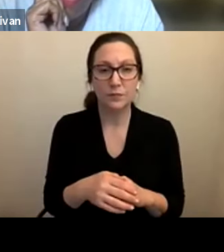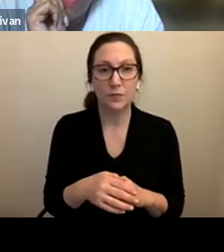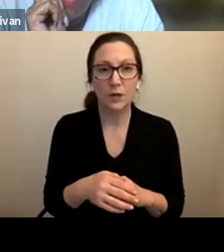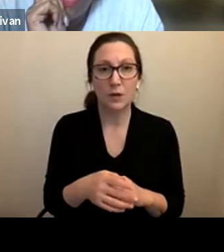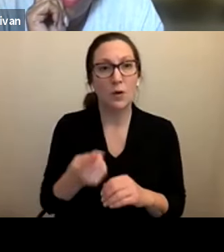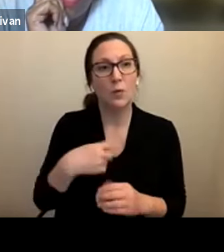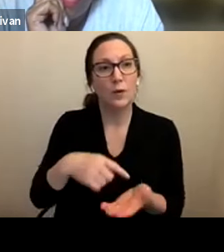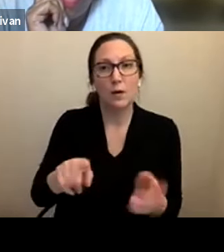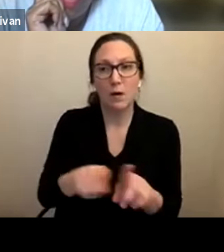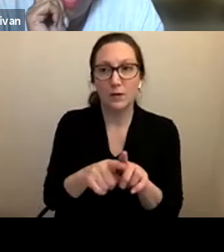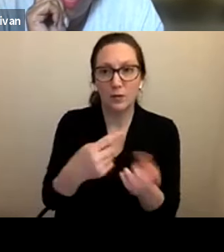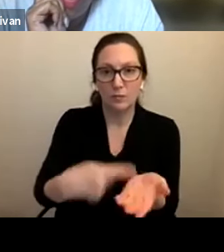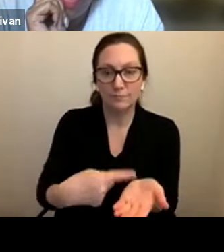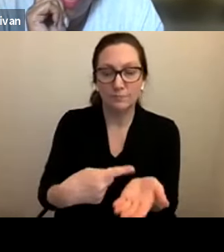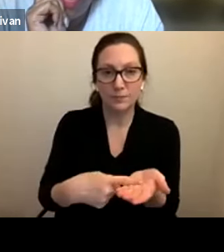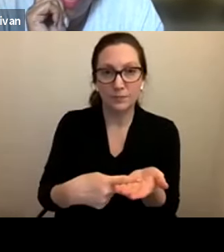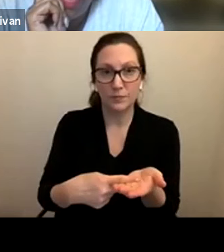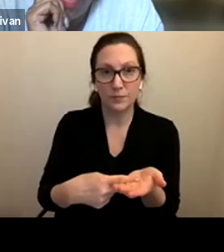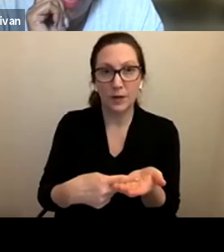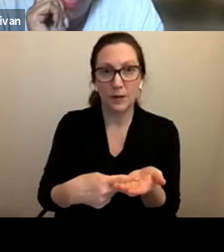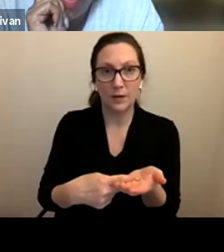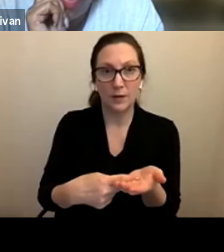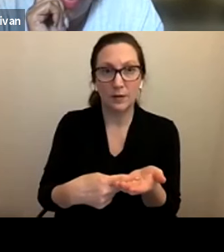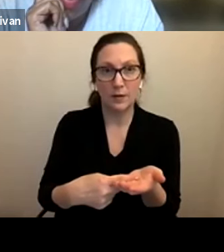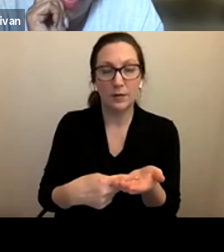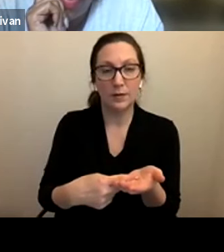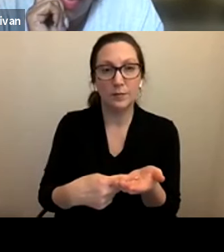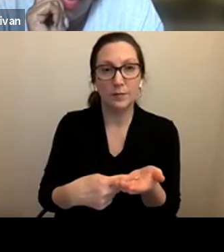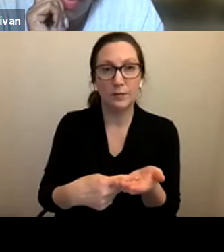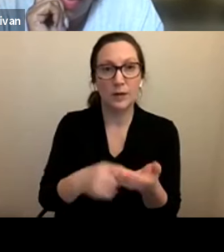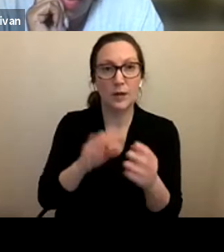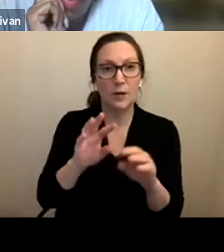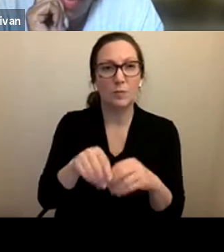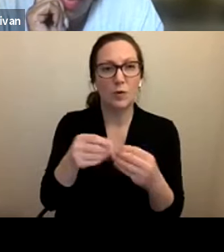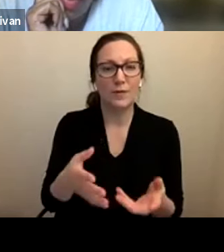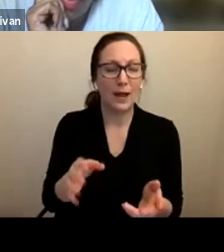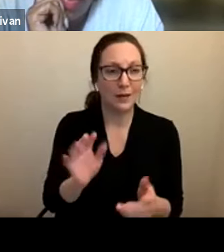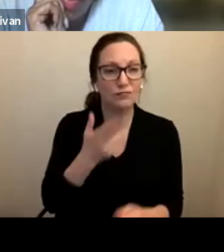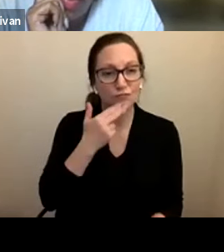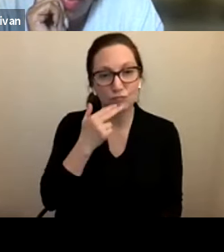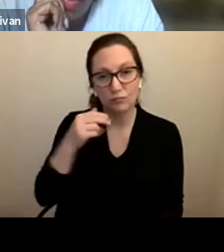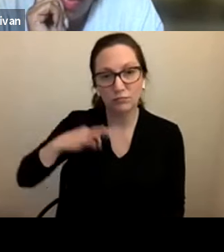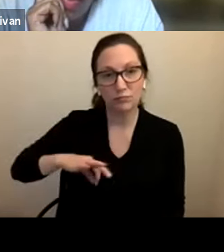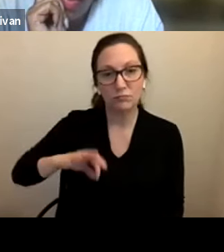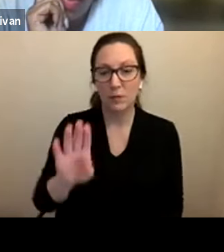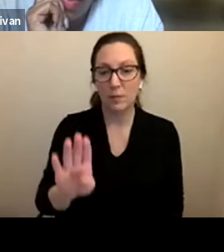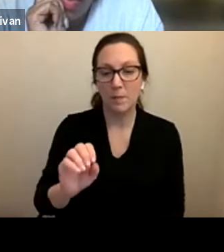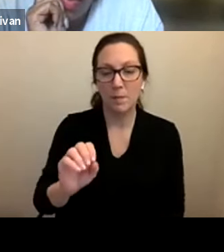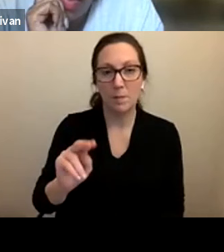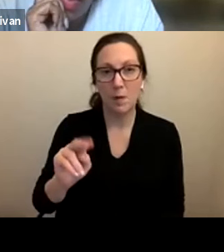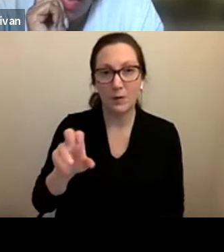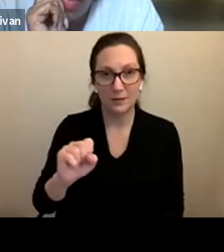about is also providing like a little bonus for BPS students coming